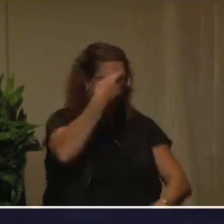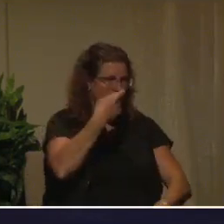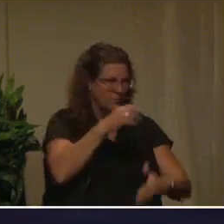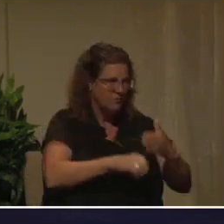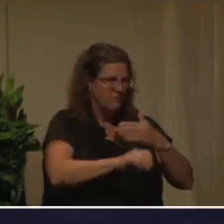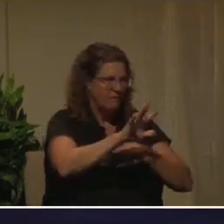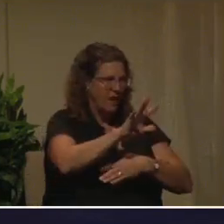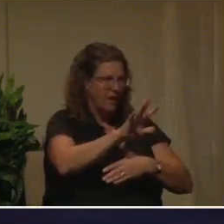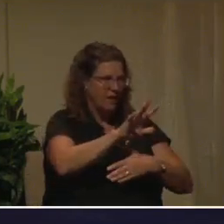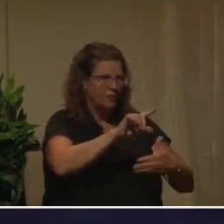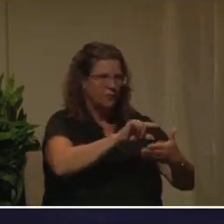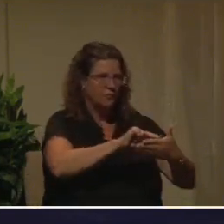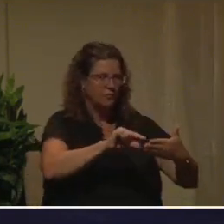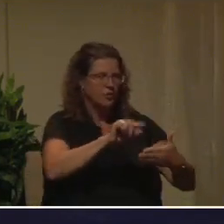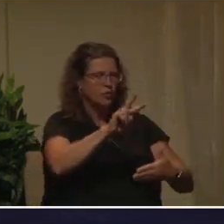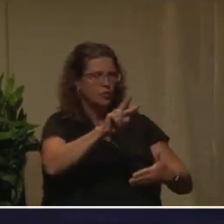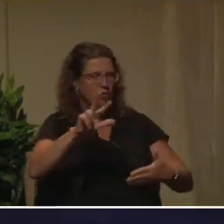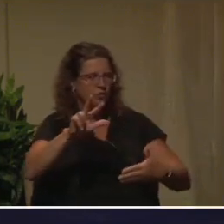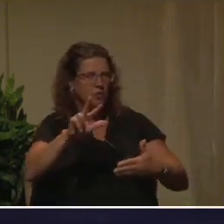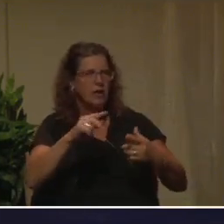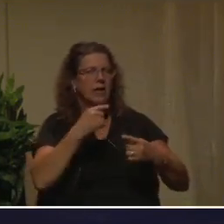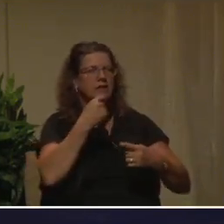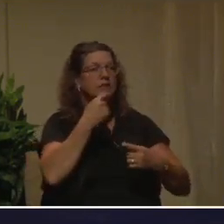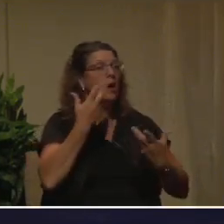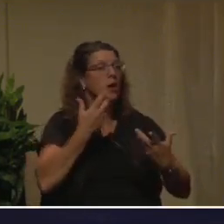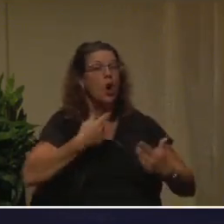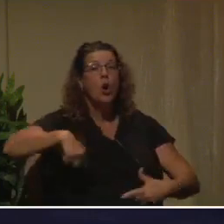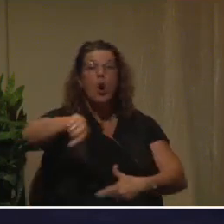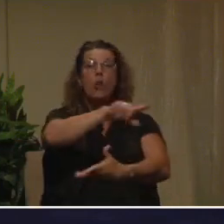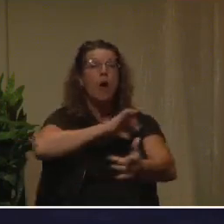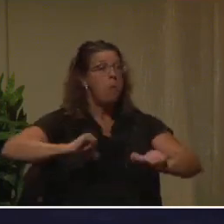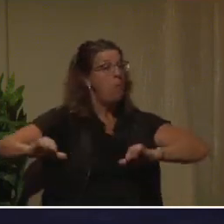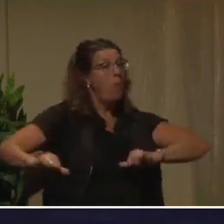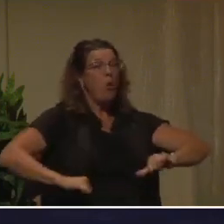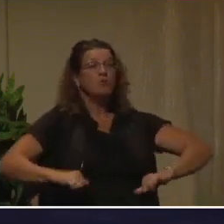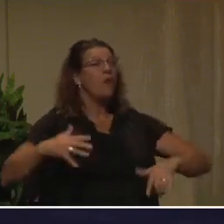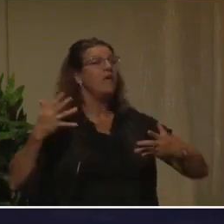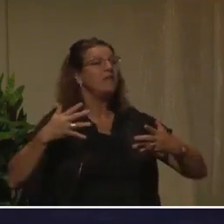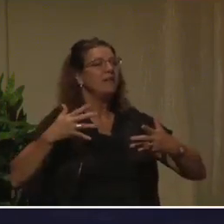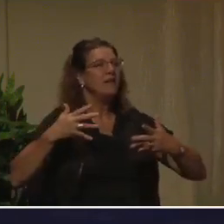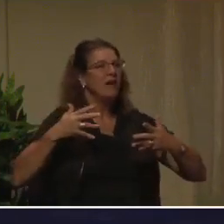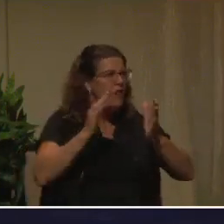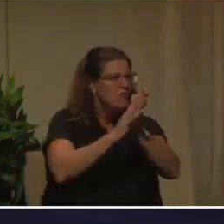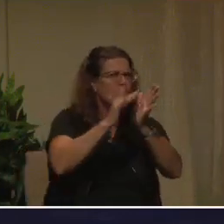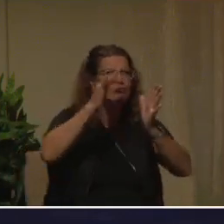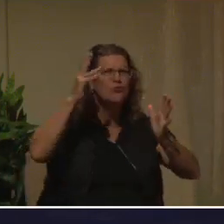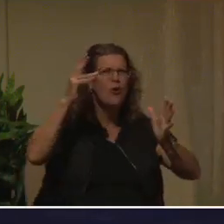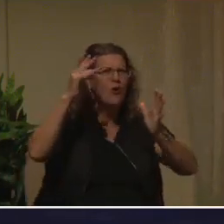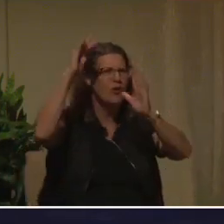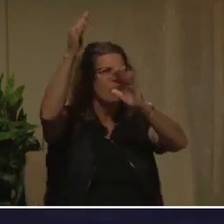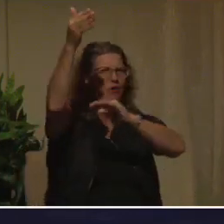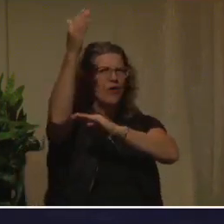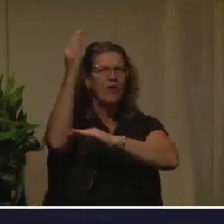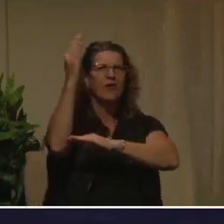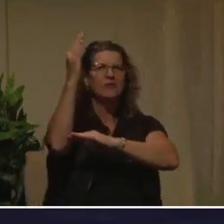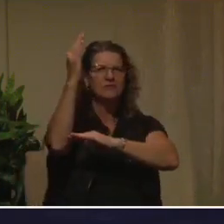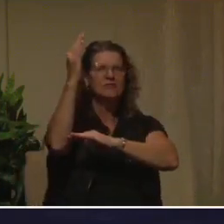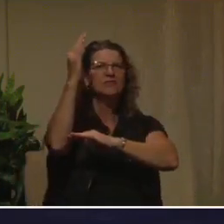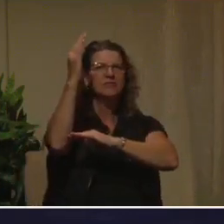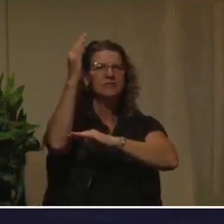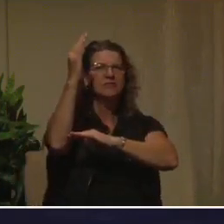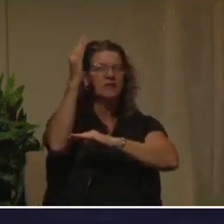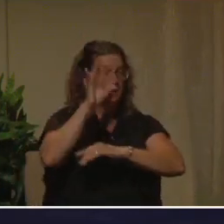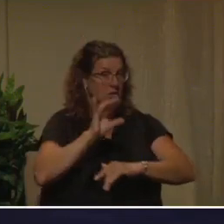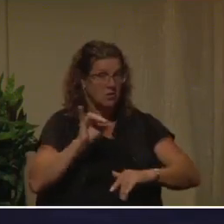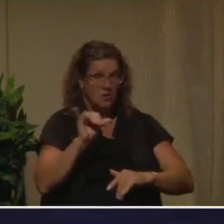he says this, "We boast in the hope of the glory of God. Not only so, but we also